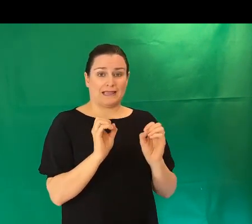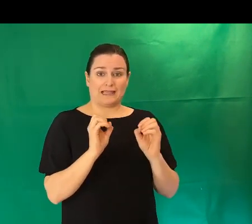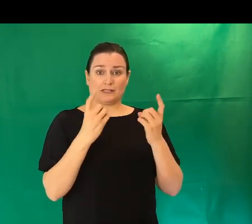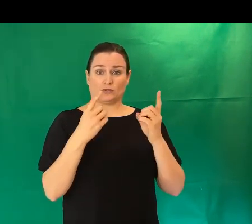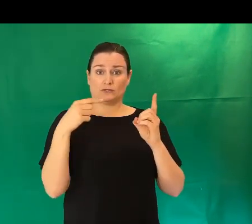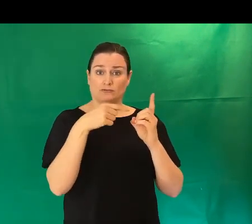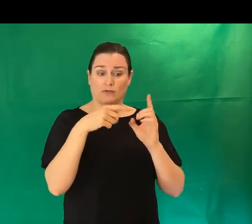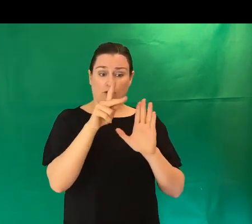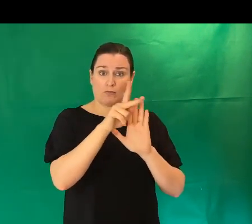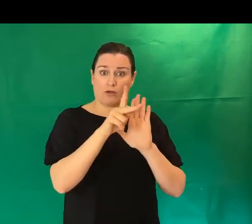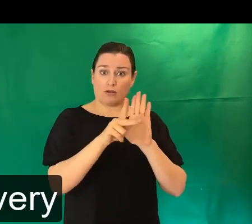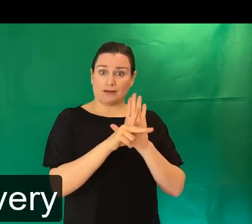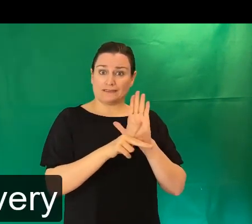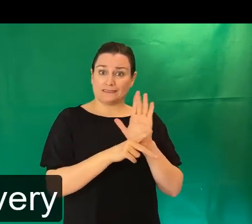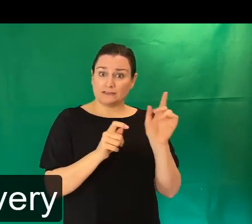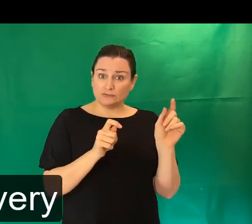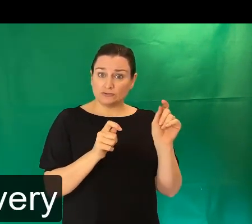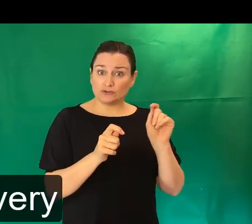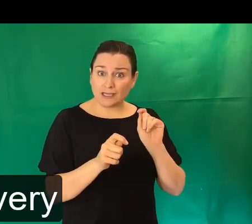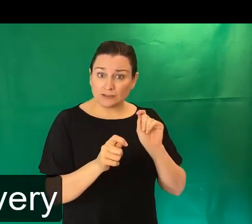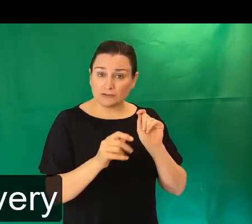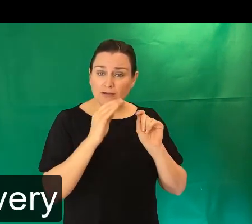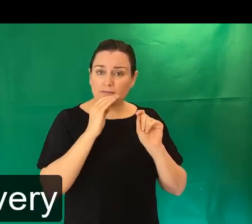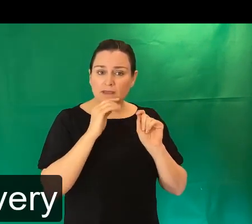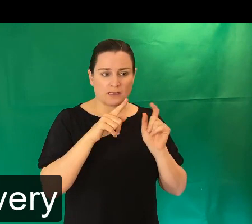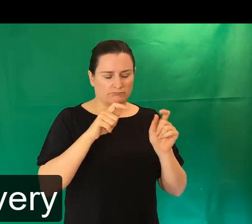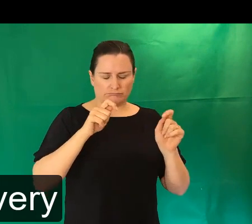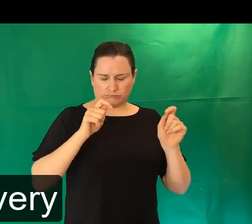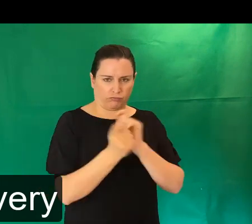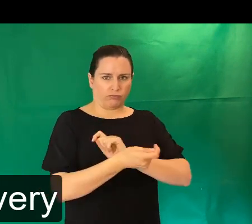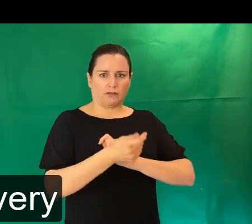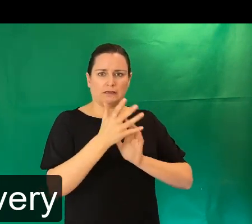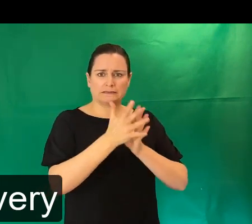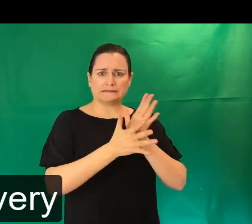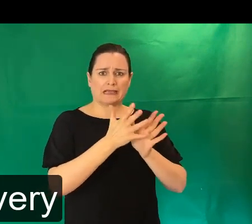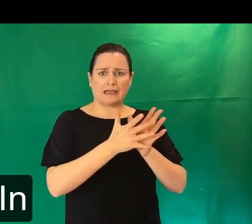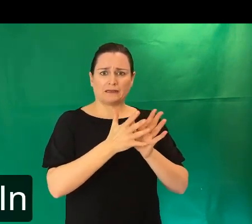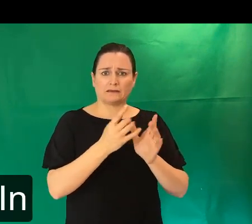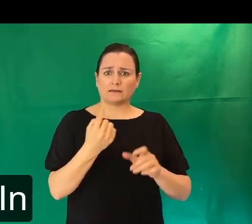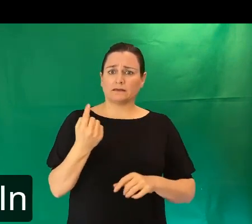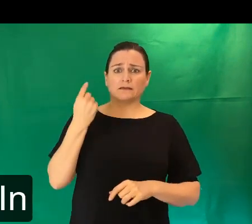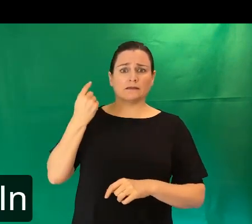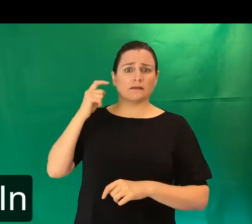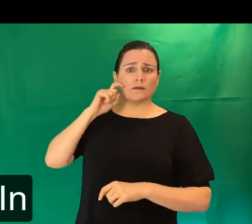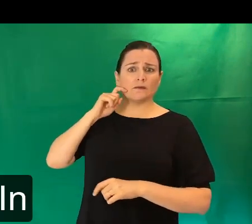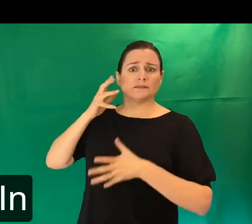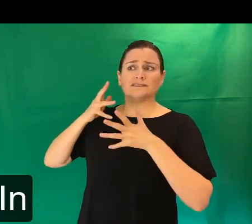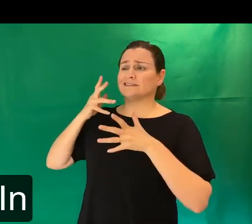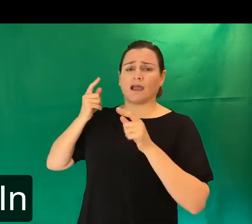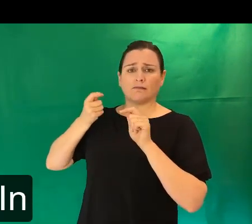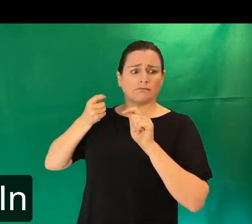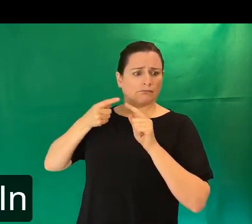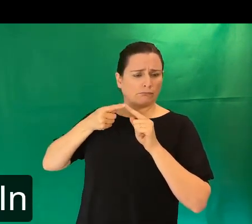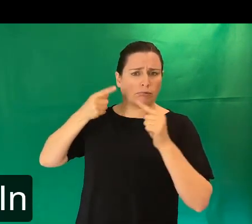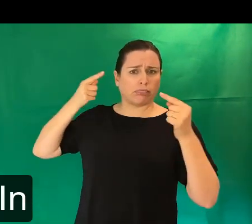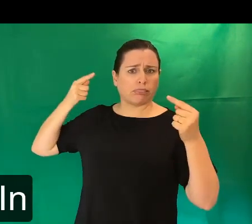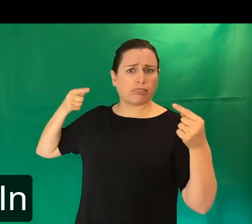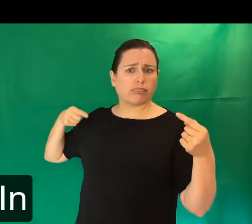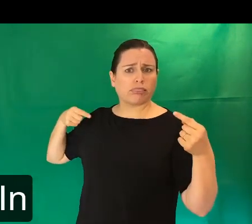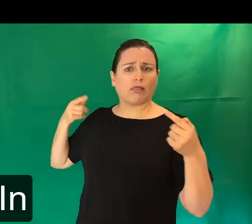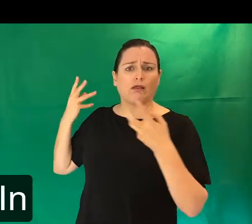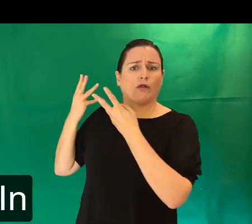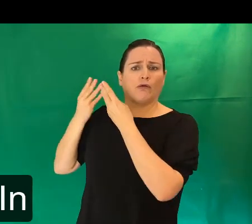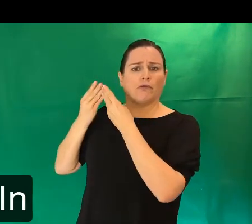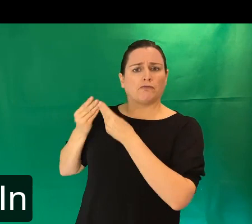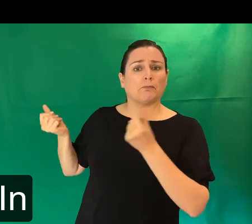educational settings, then the sign language can become endangered very quickly. You also get